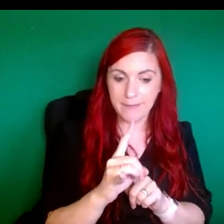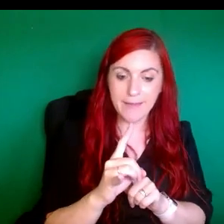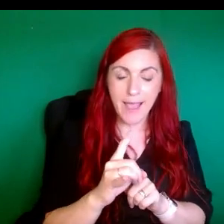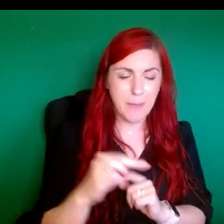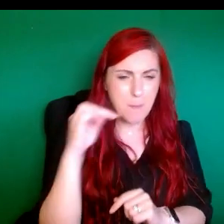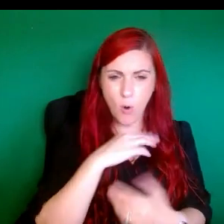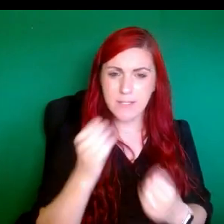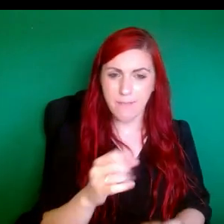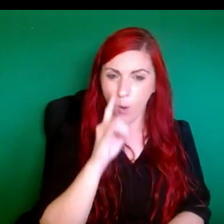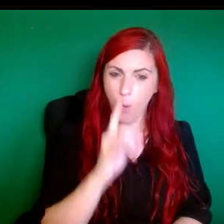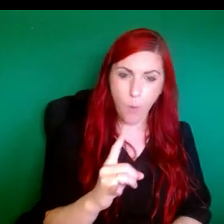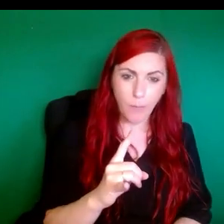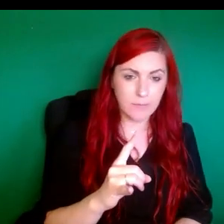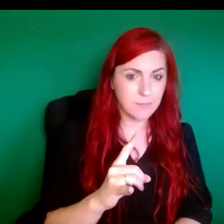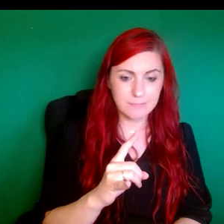future?